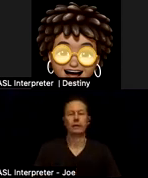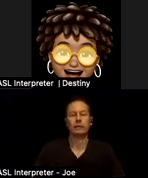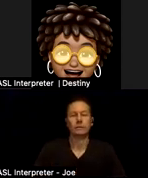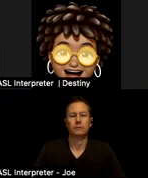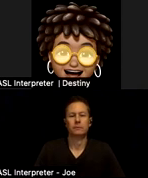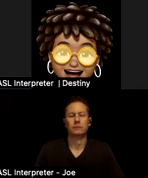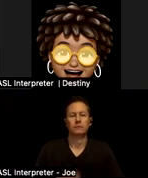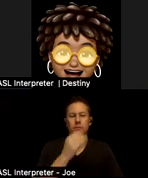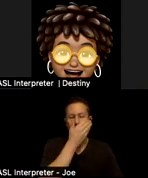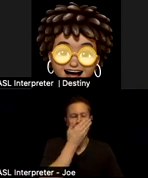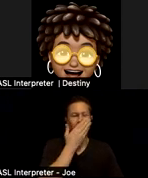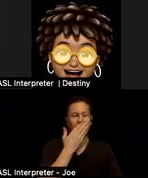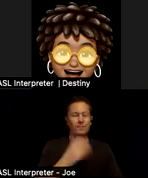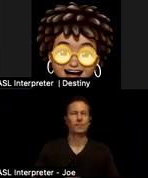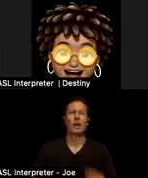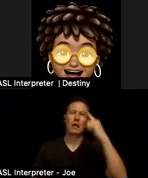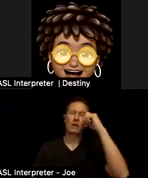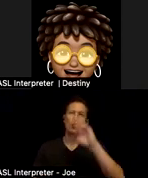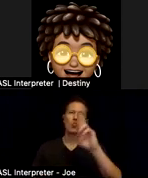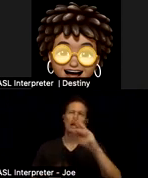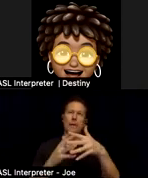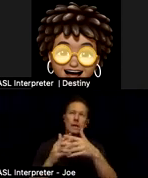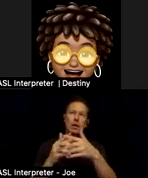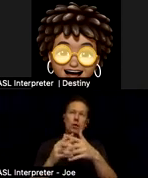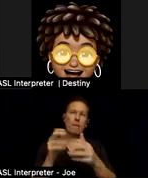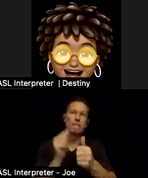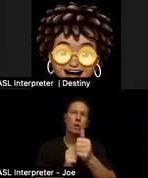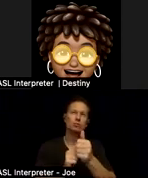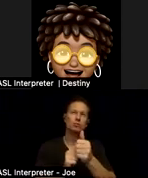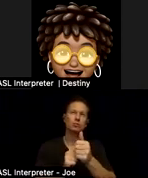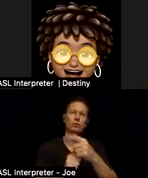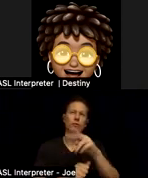I think Ready America, most of their products